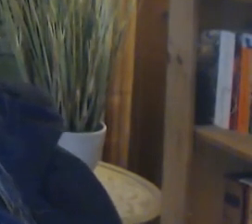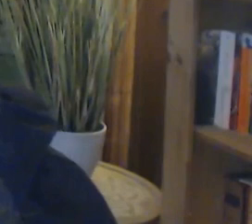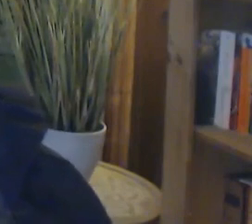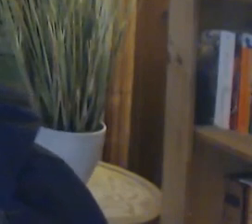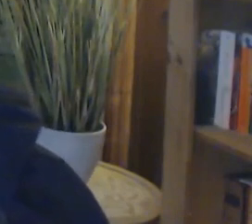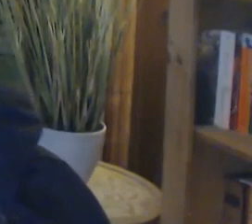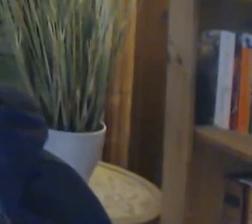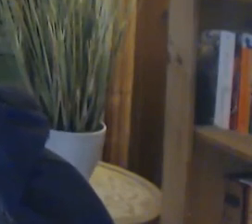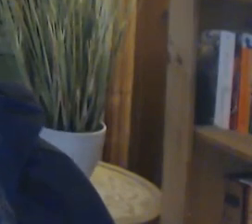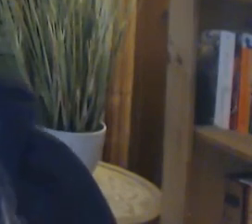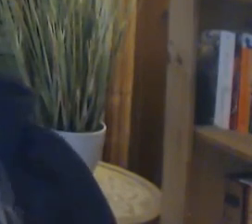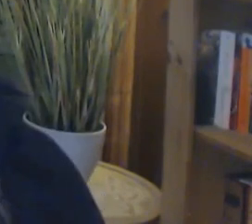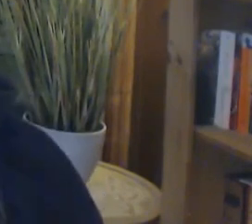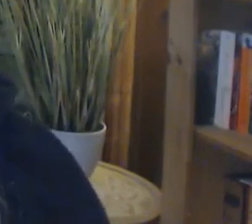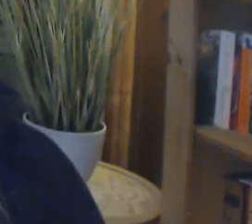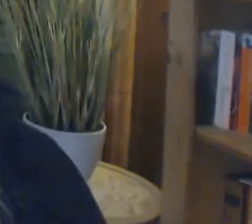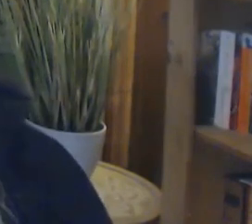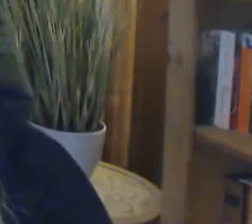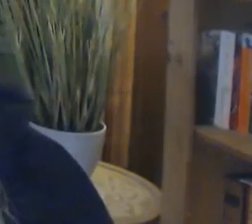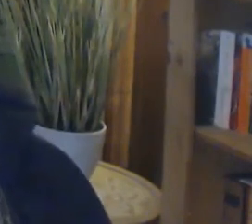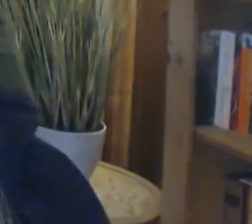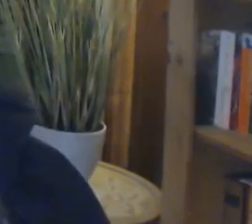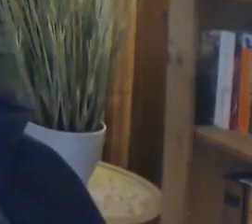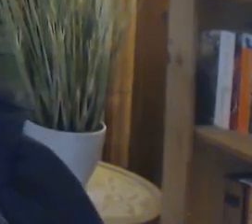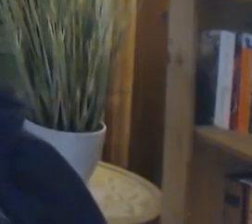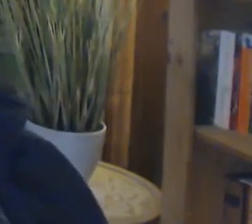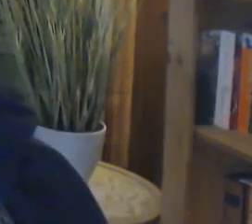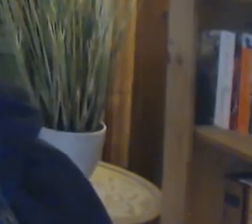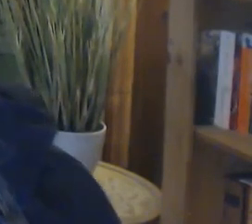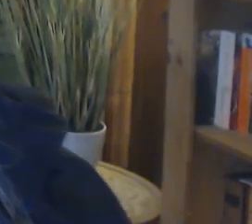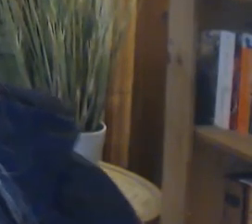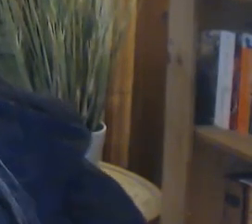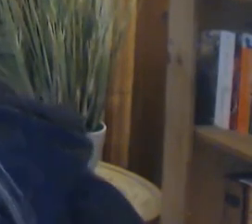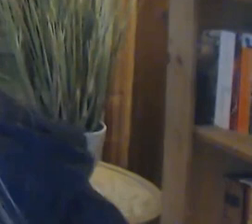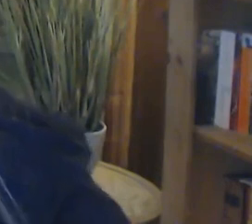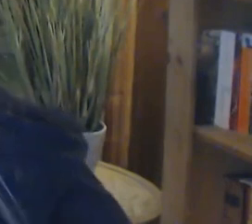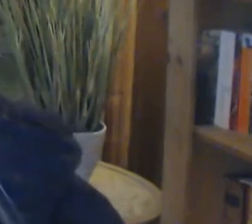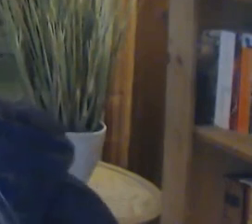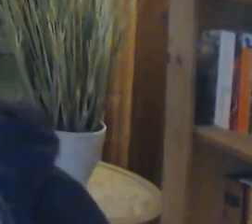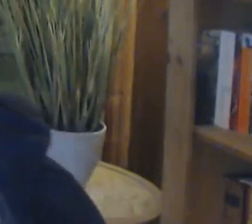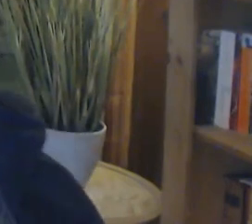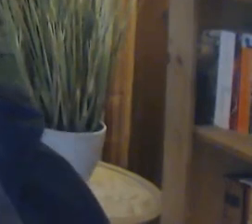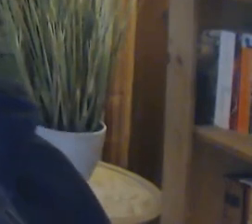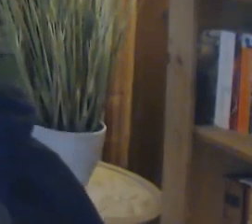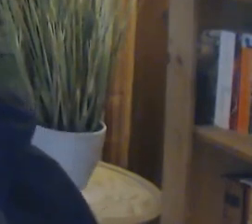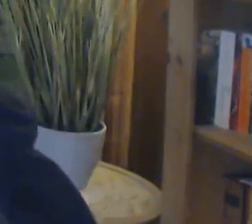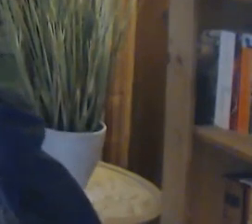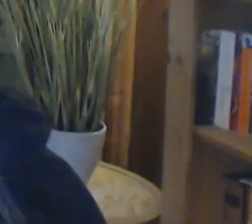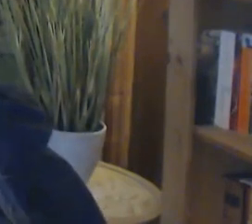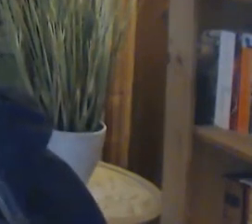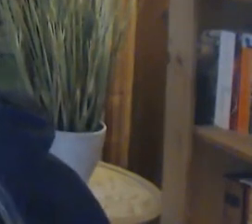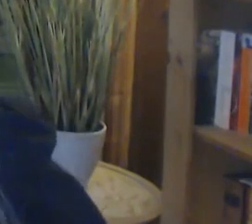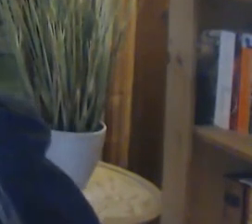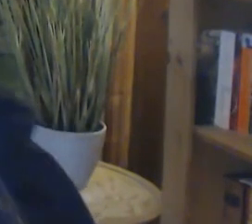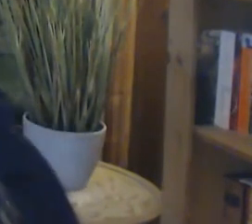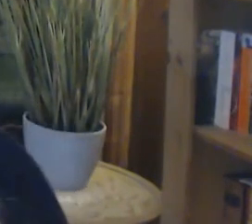plan future cultural events. You can find a tab on the menu to the bookshop where you can browse a range of titles from all of the